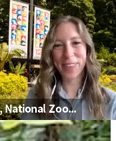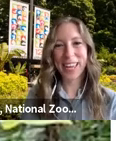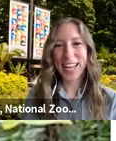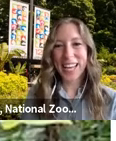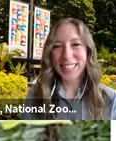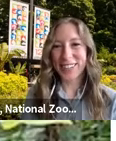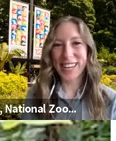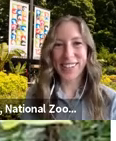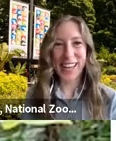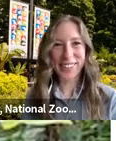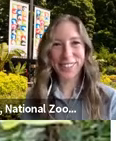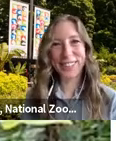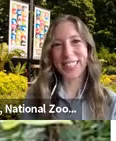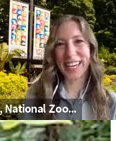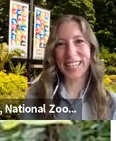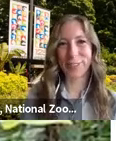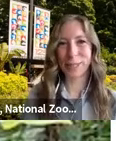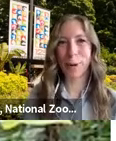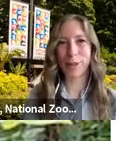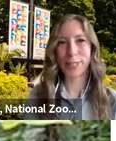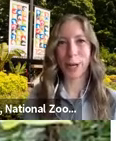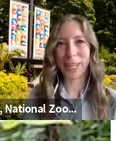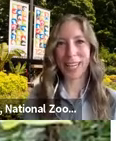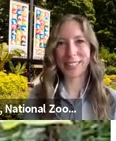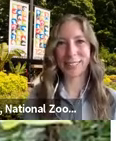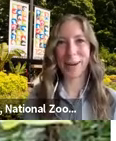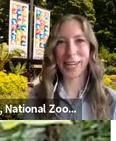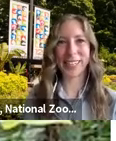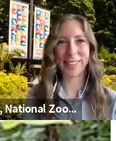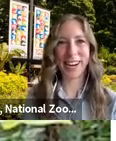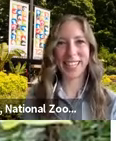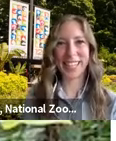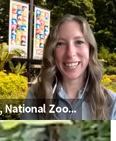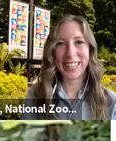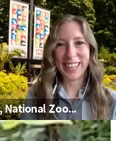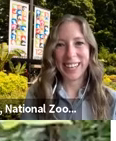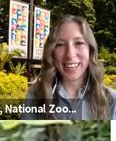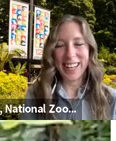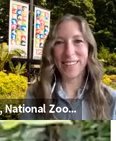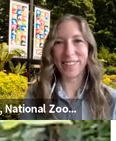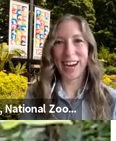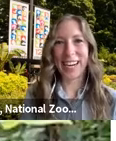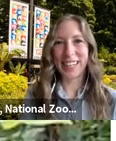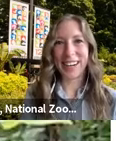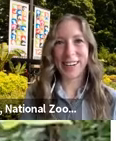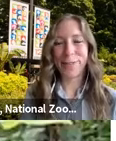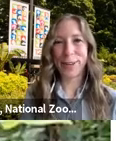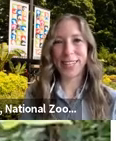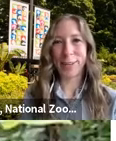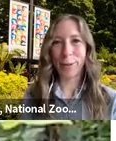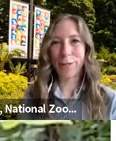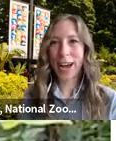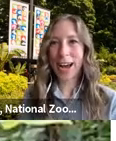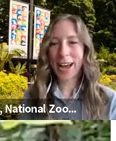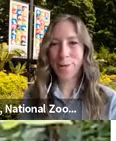well. So I'll give another few seconds for this poll. We have so many answers coming in already. All right, I'll give